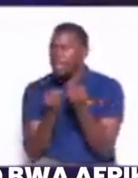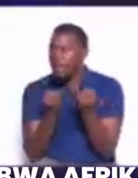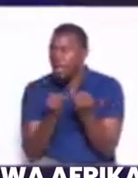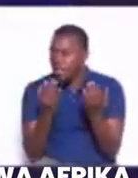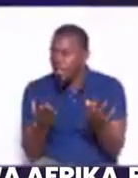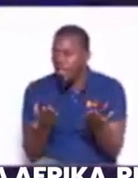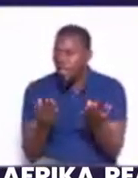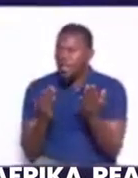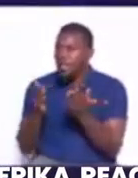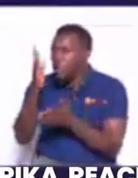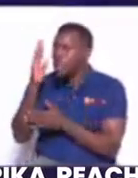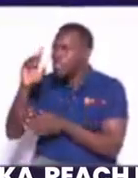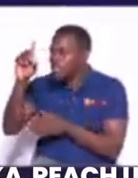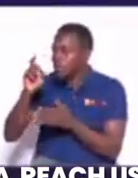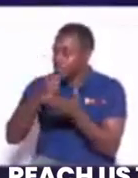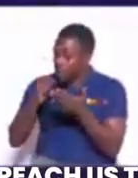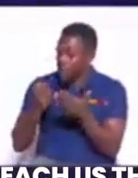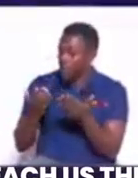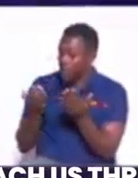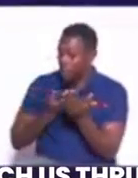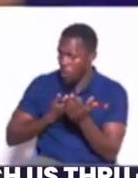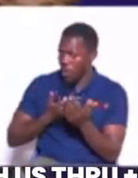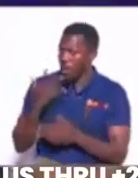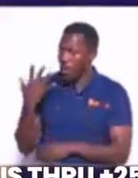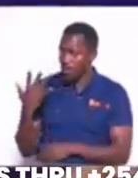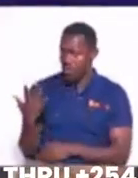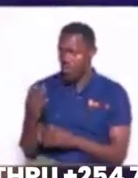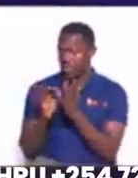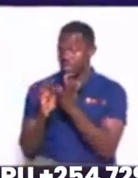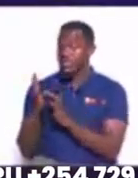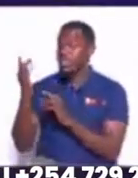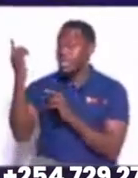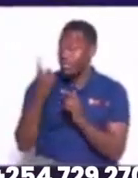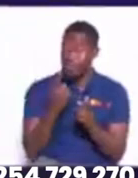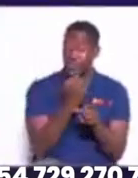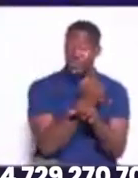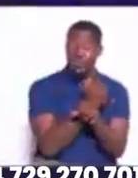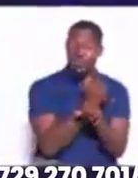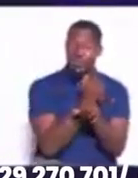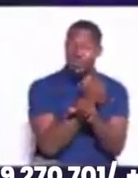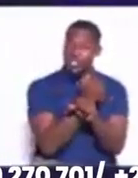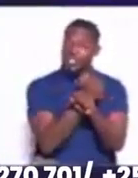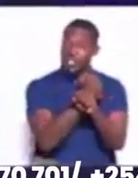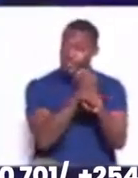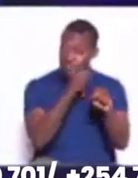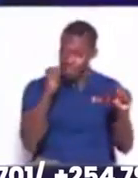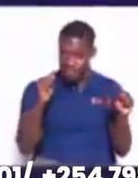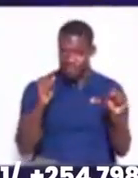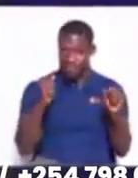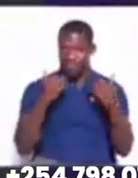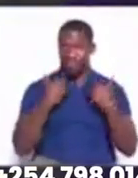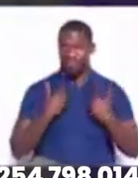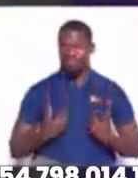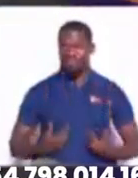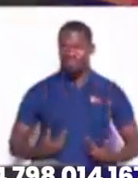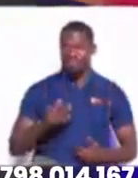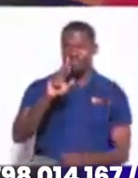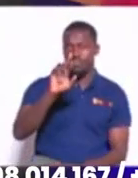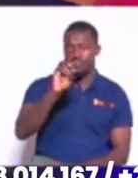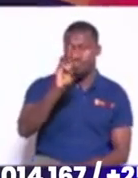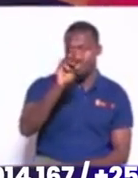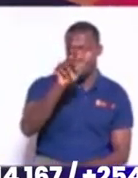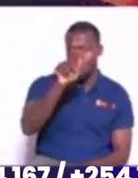his own finger on tables of stone? Not at all. Saved by grace, we keep God's law. Romans chapter 6,